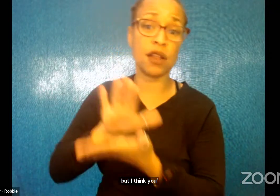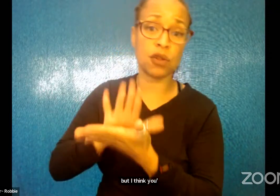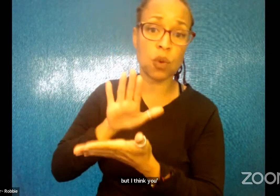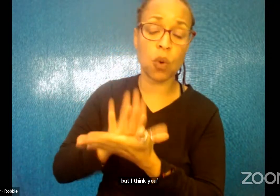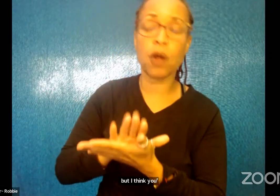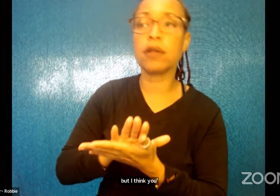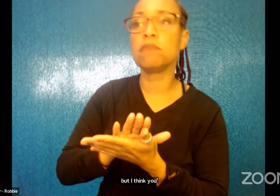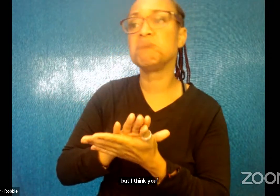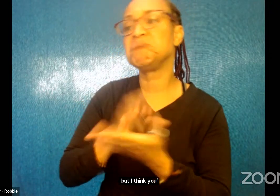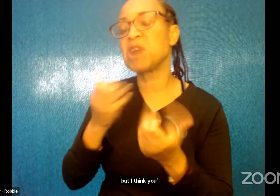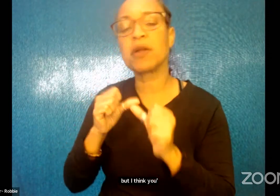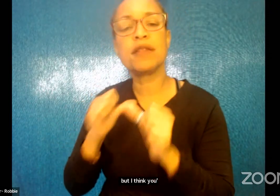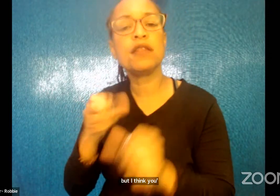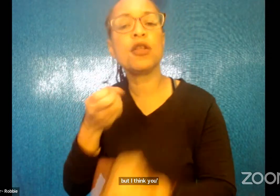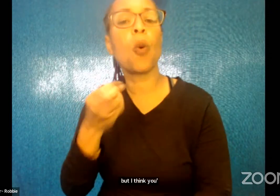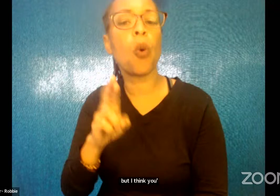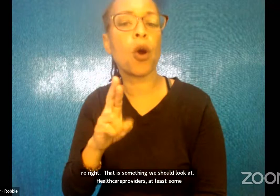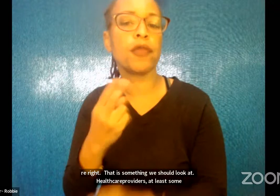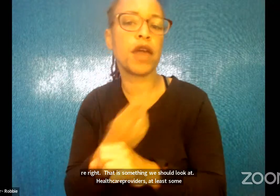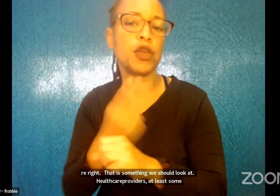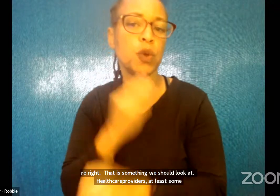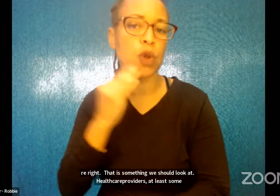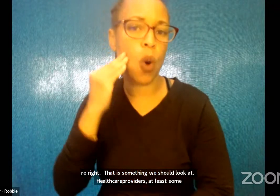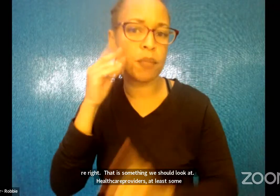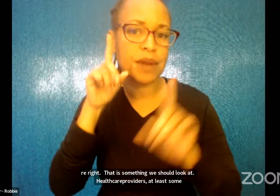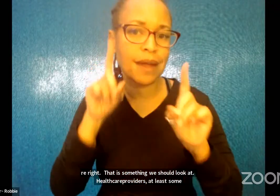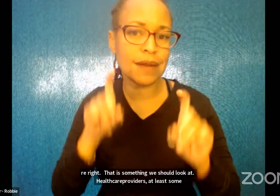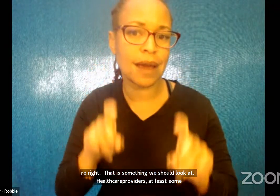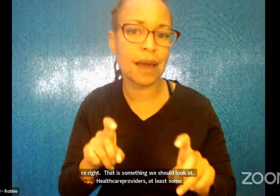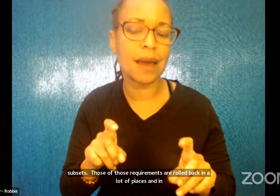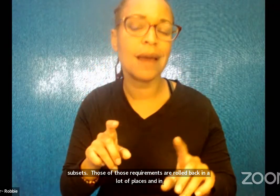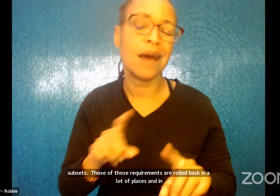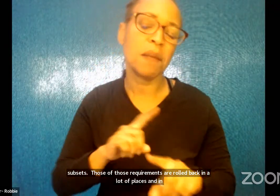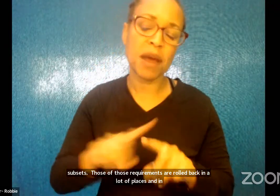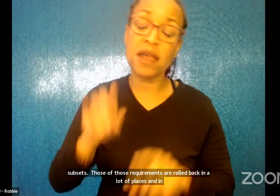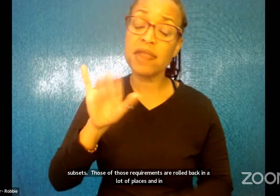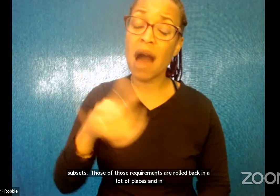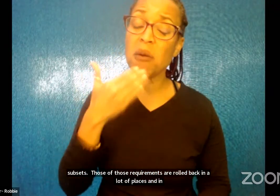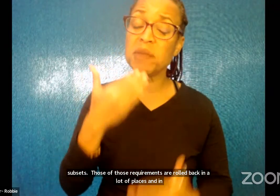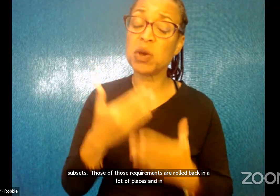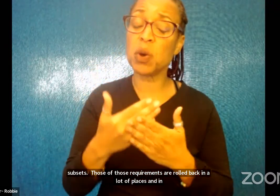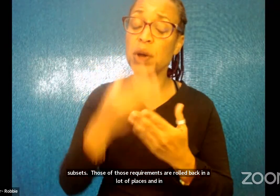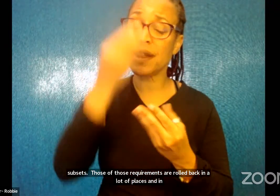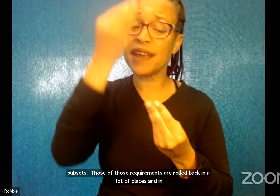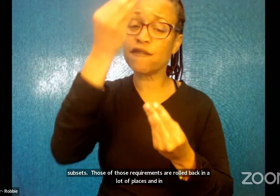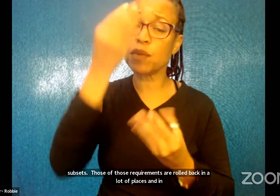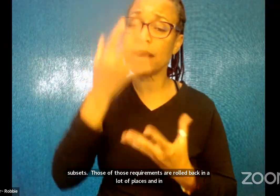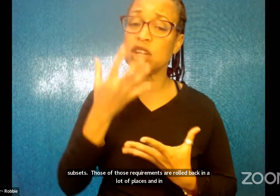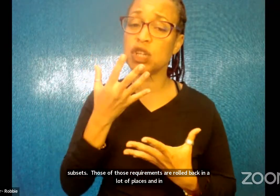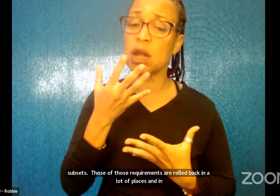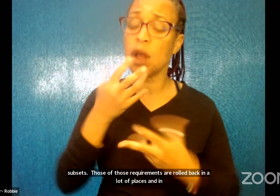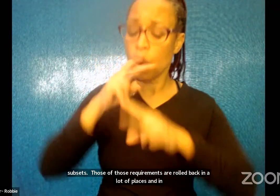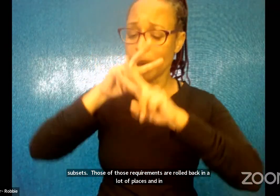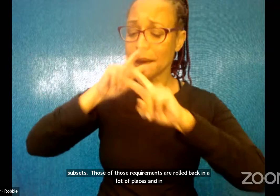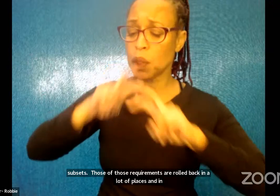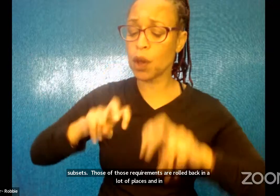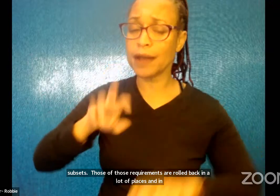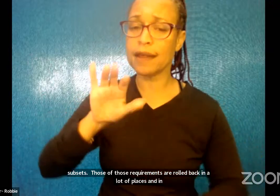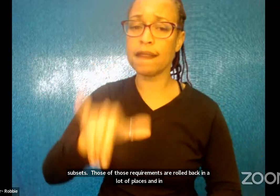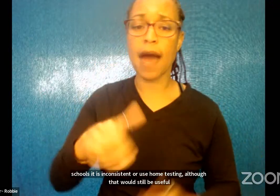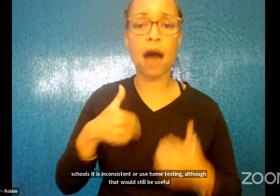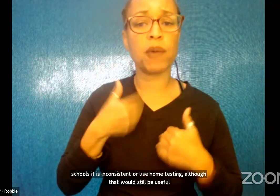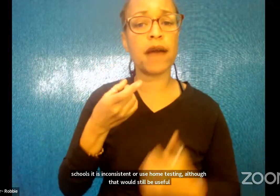testing. Although that'd still be useful information. So we can look into that. We have Dr. I